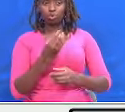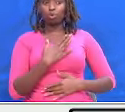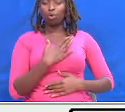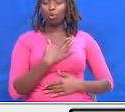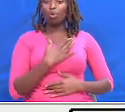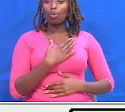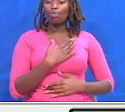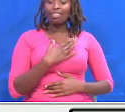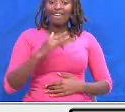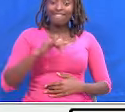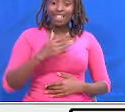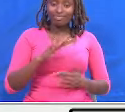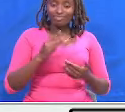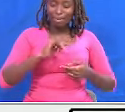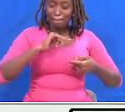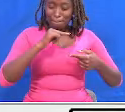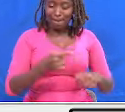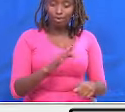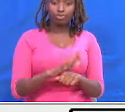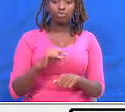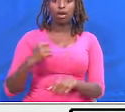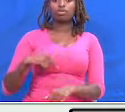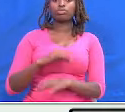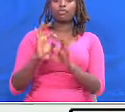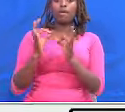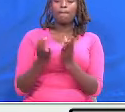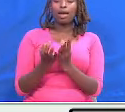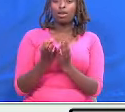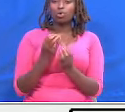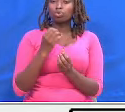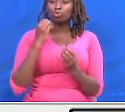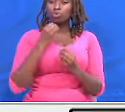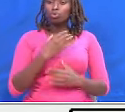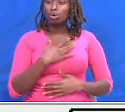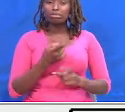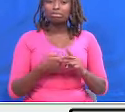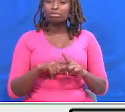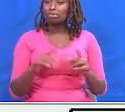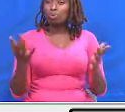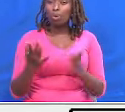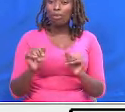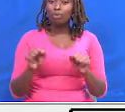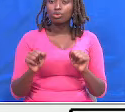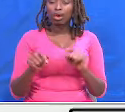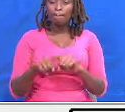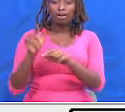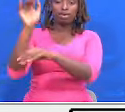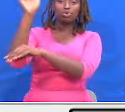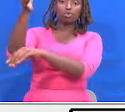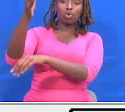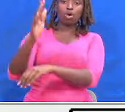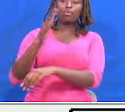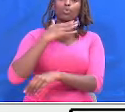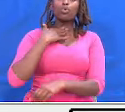sasa tulisikia uzuni sana kwa familia. Tukashina tutaanzia wapi, lakini tunaomba Mungu. Tunataka